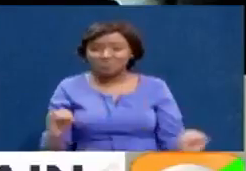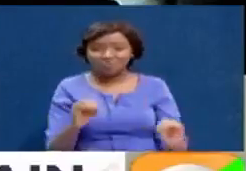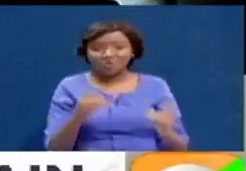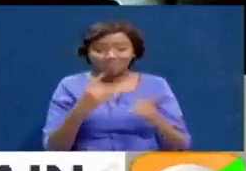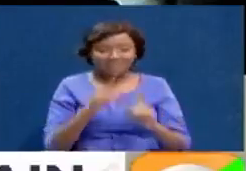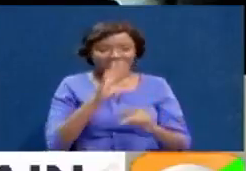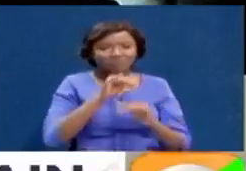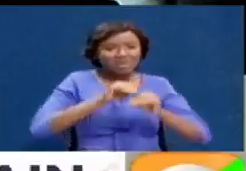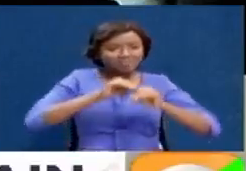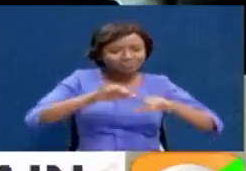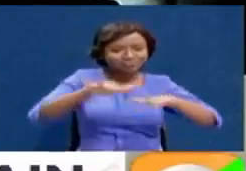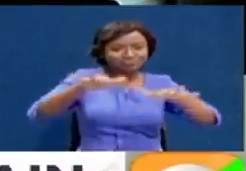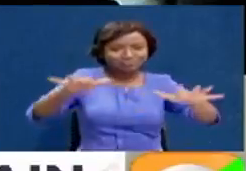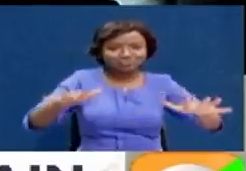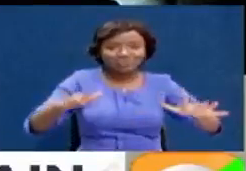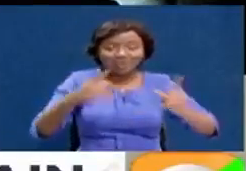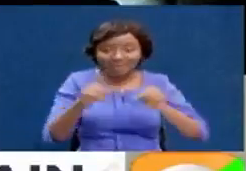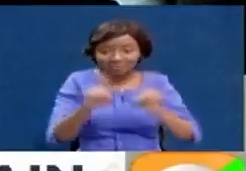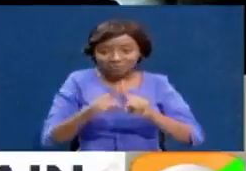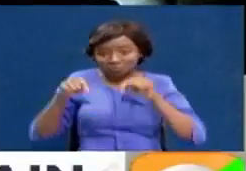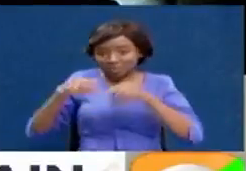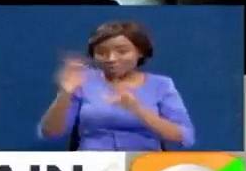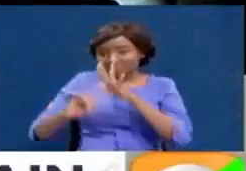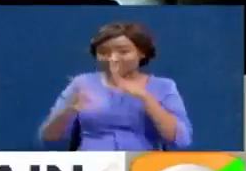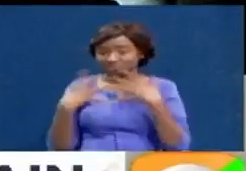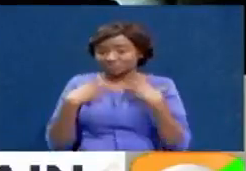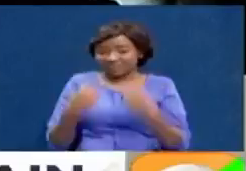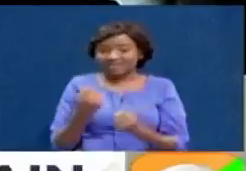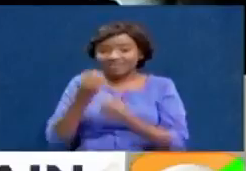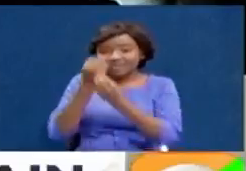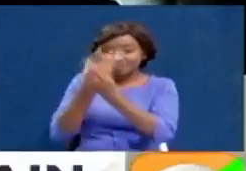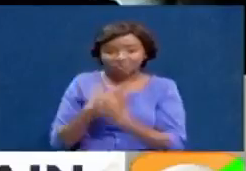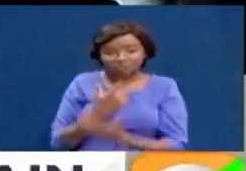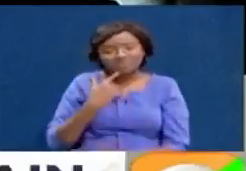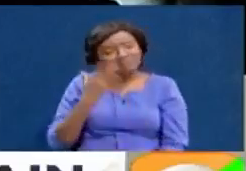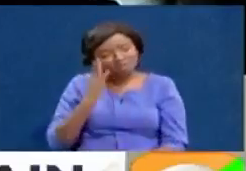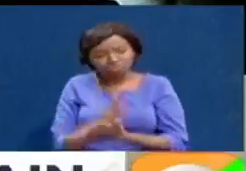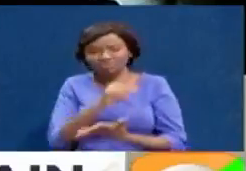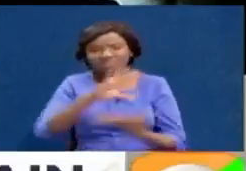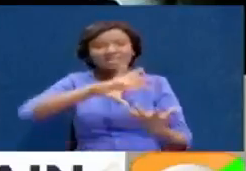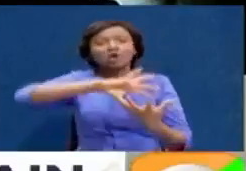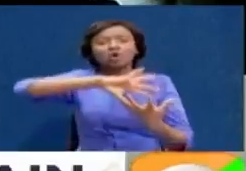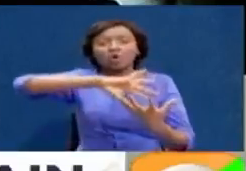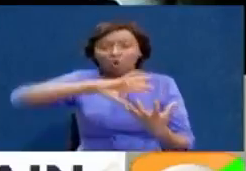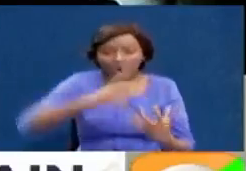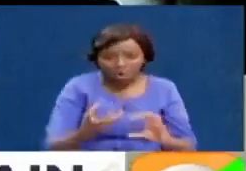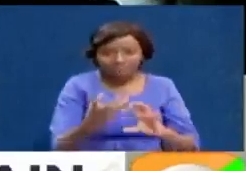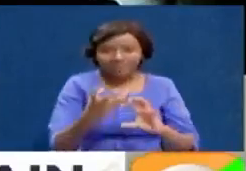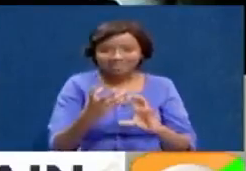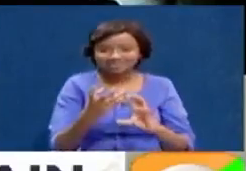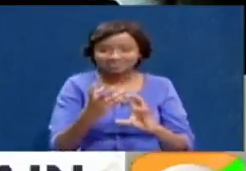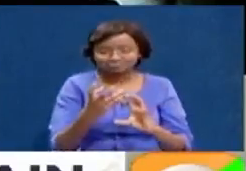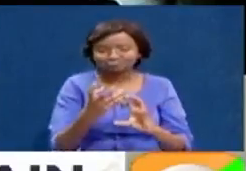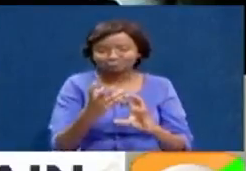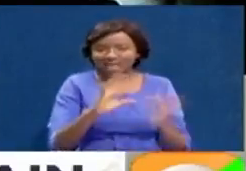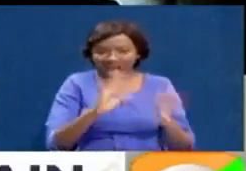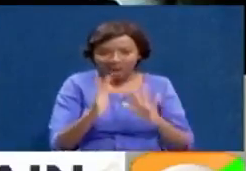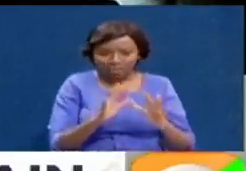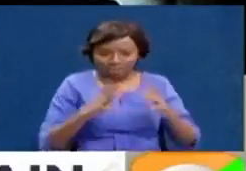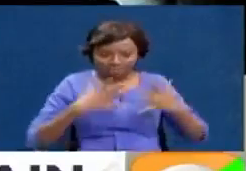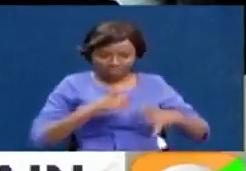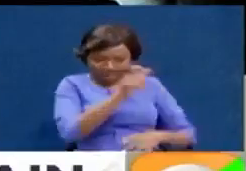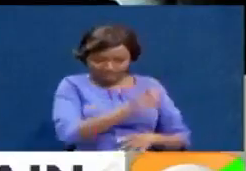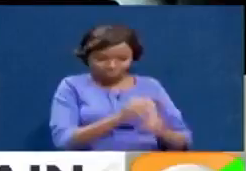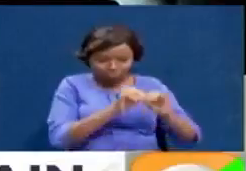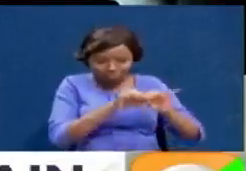contacts. But new figures from the Ministry of Health are beginning to paint the complex picture of contact tracing and why